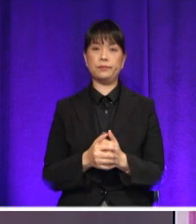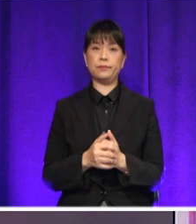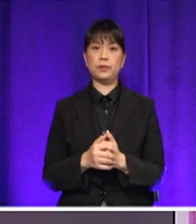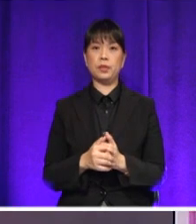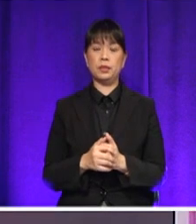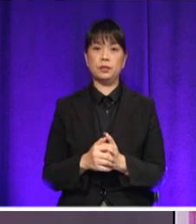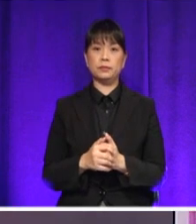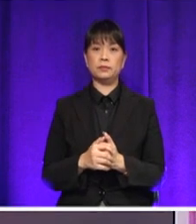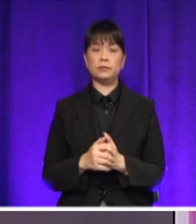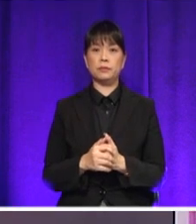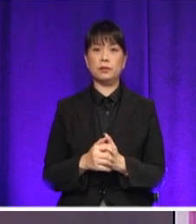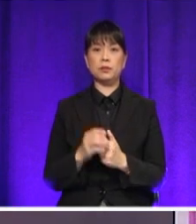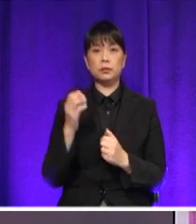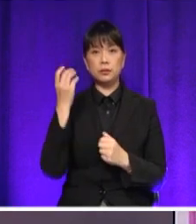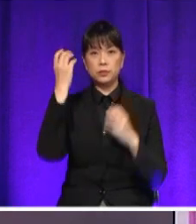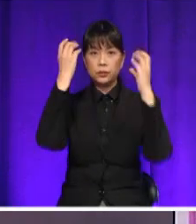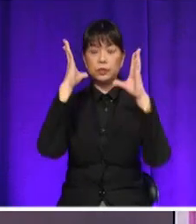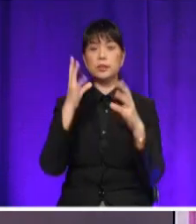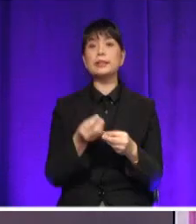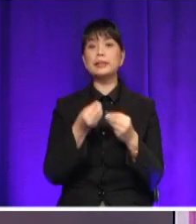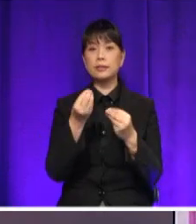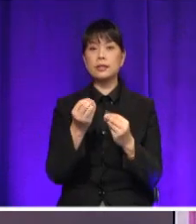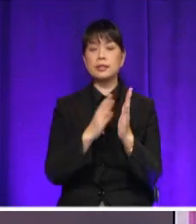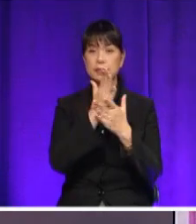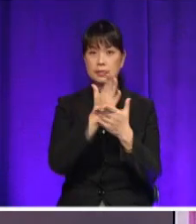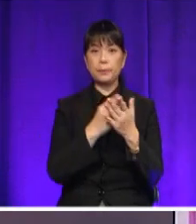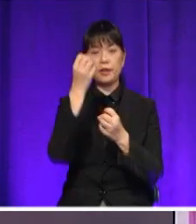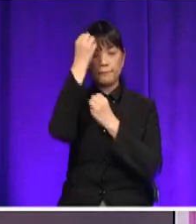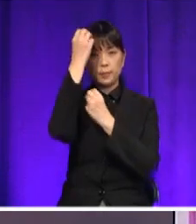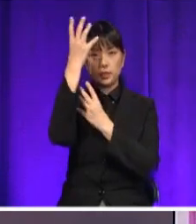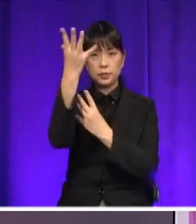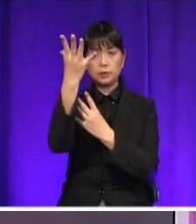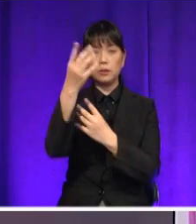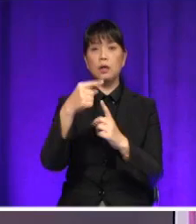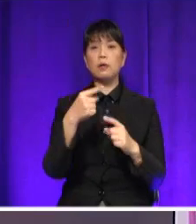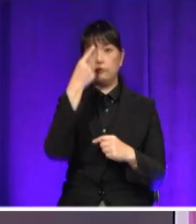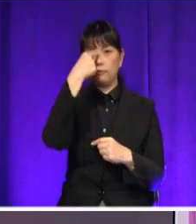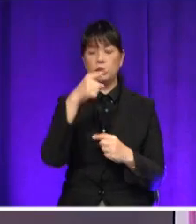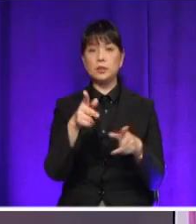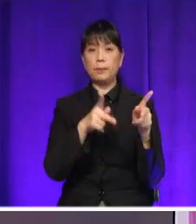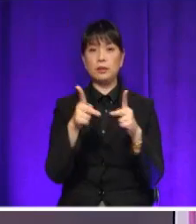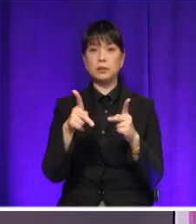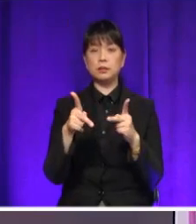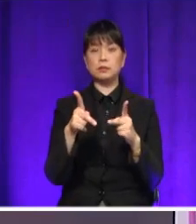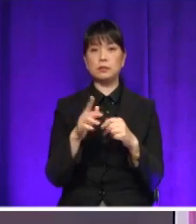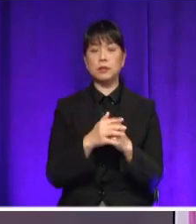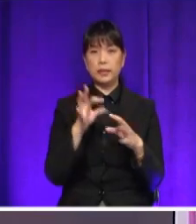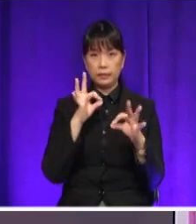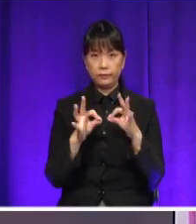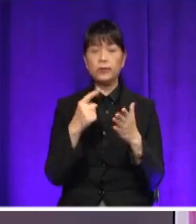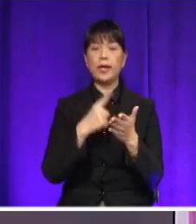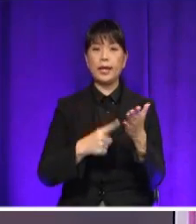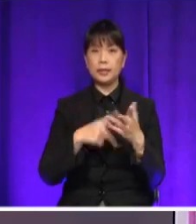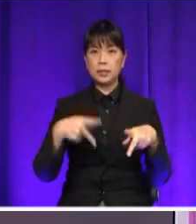Now, here's another information for all the pupils out there. If by any chance during the